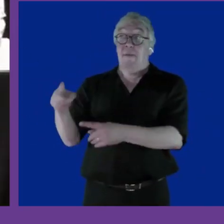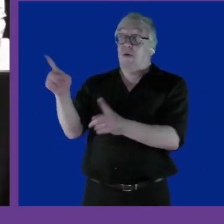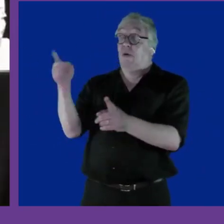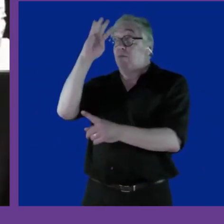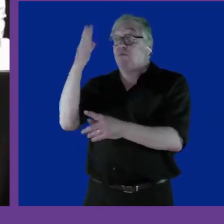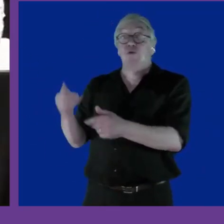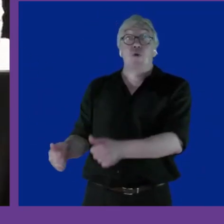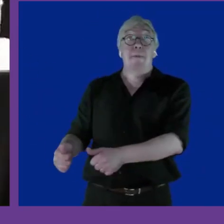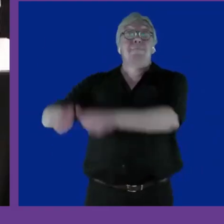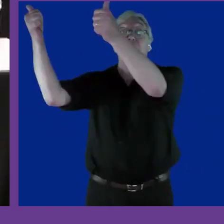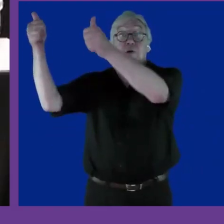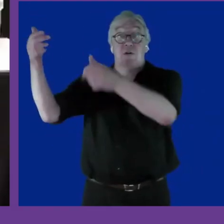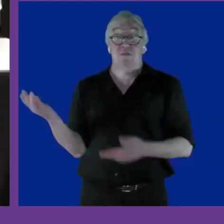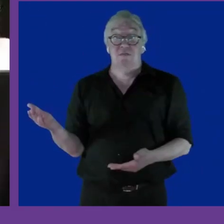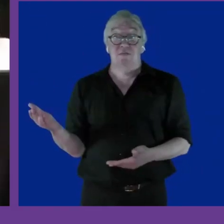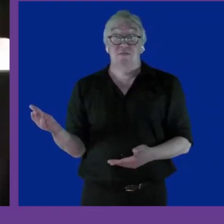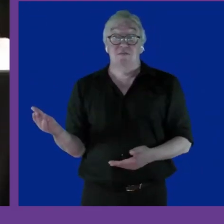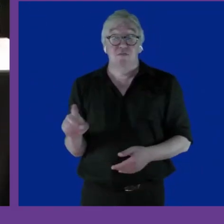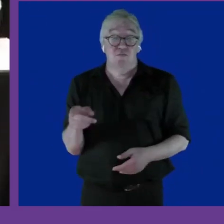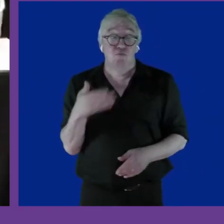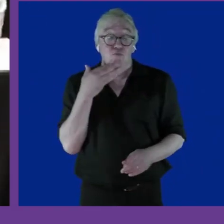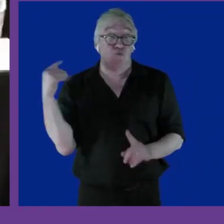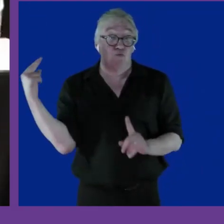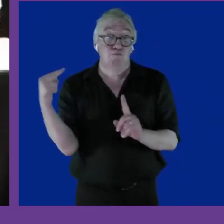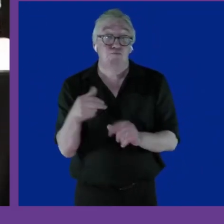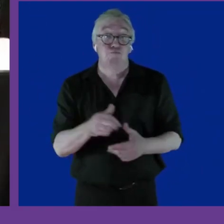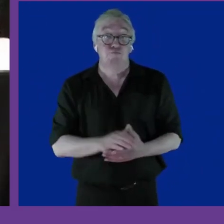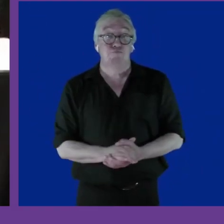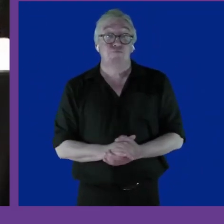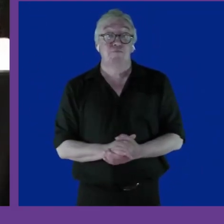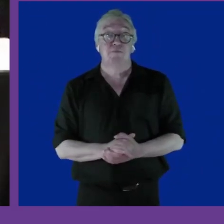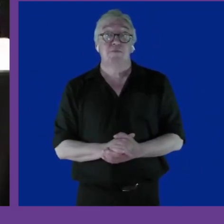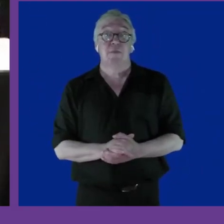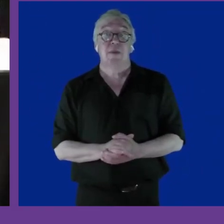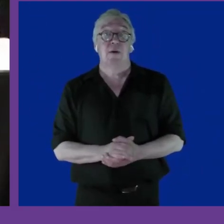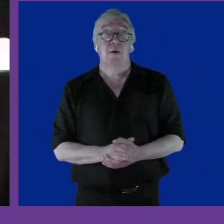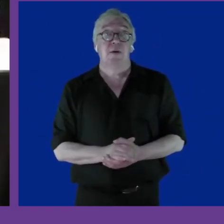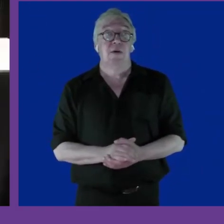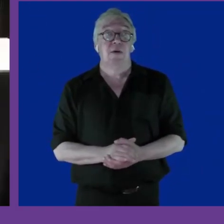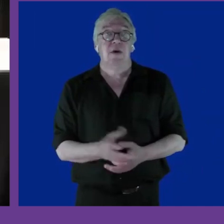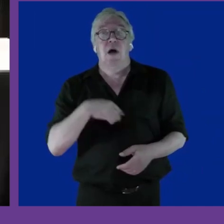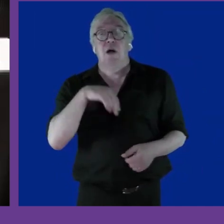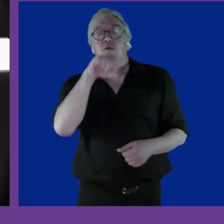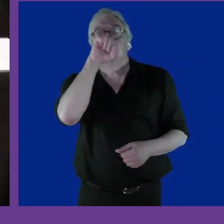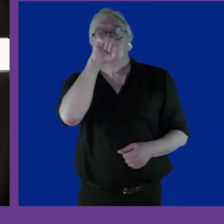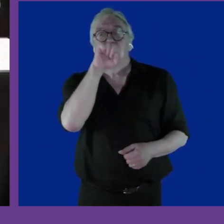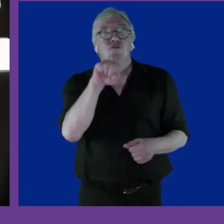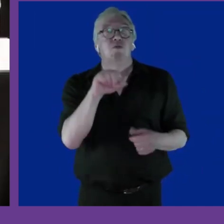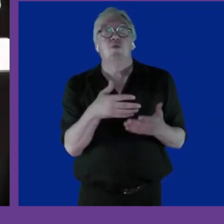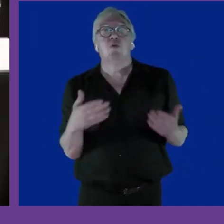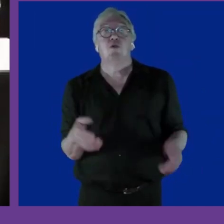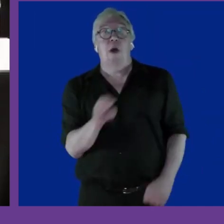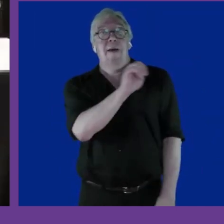Yeah, I think that's a great point. I mean, I really love that the EAA has come